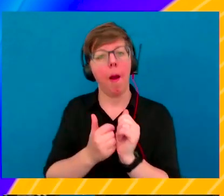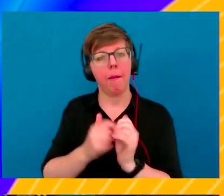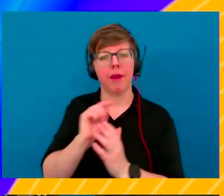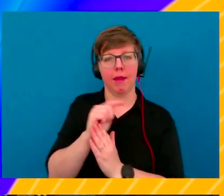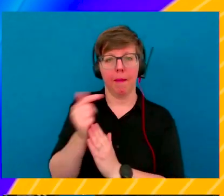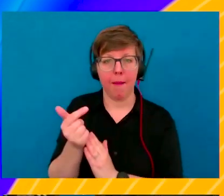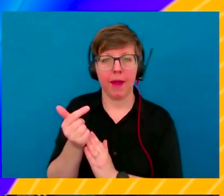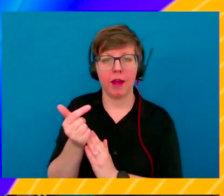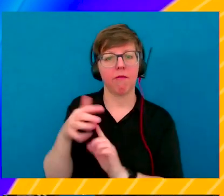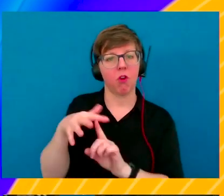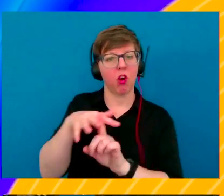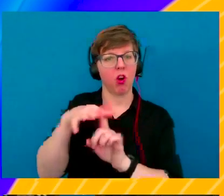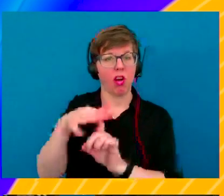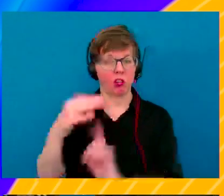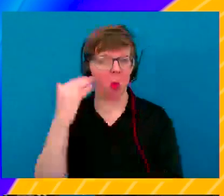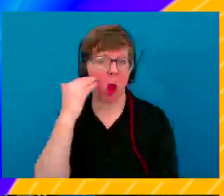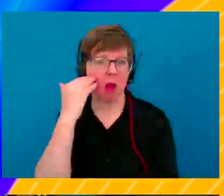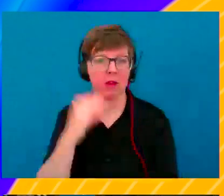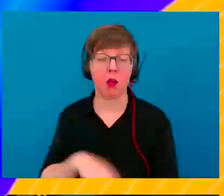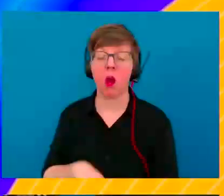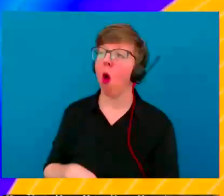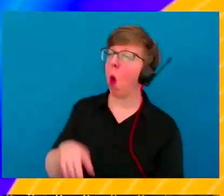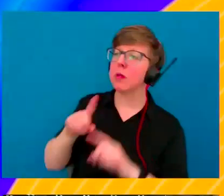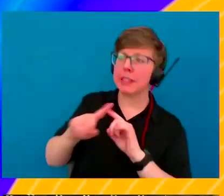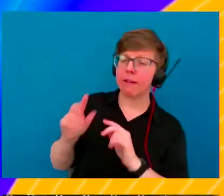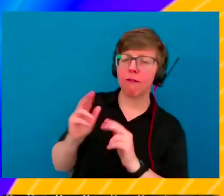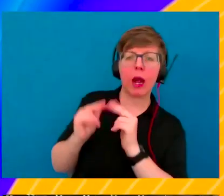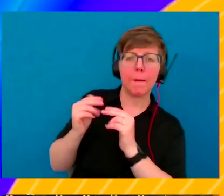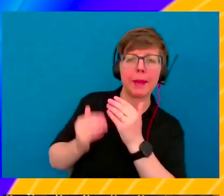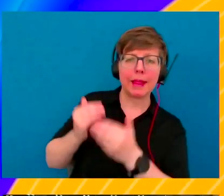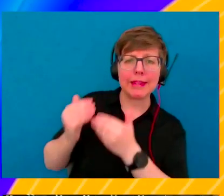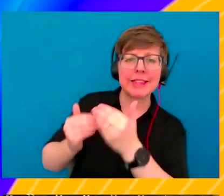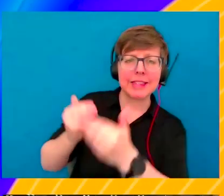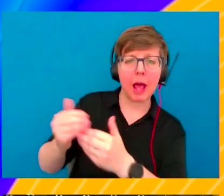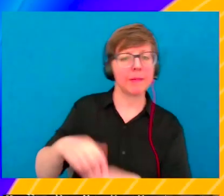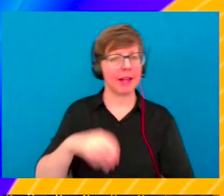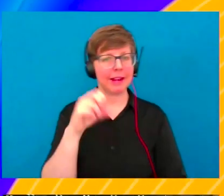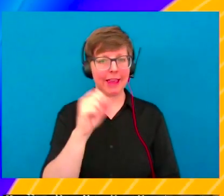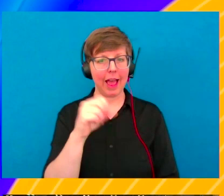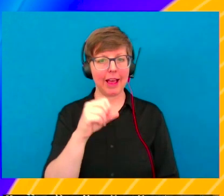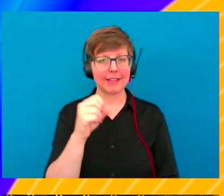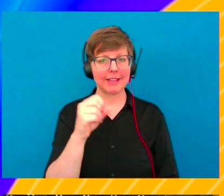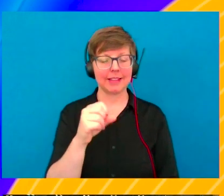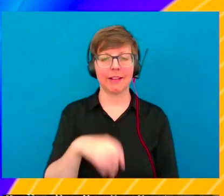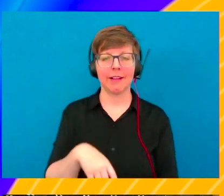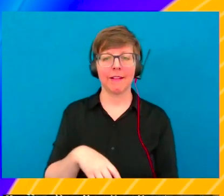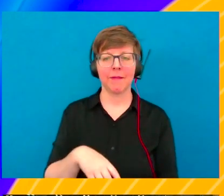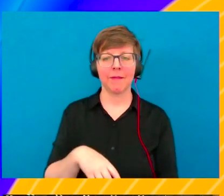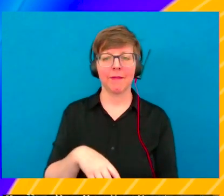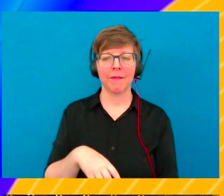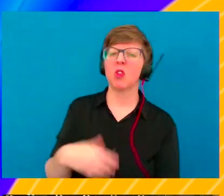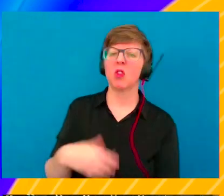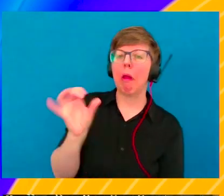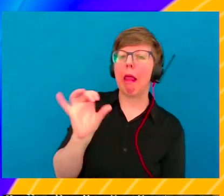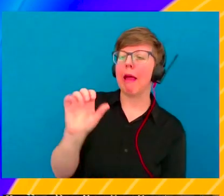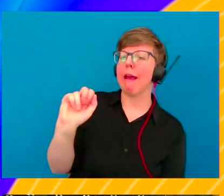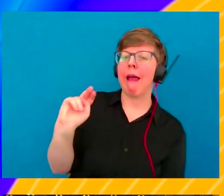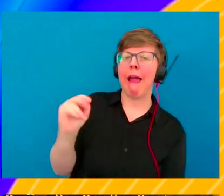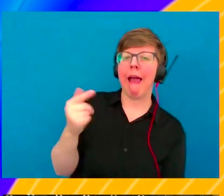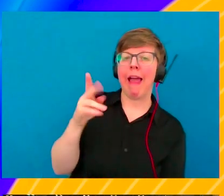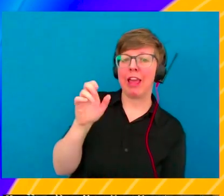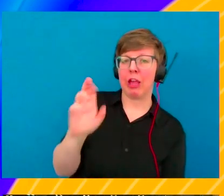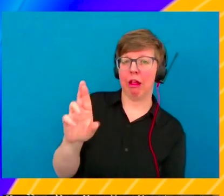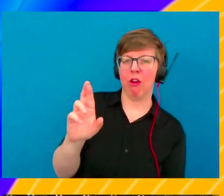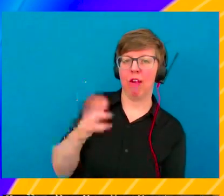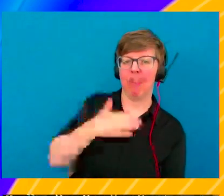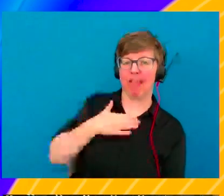are different build steps if you're building a Vue. Like Angular, for example, which is my area in particular, has an entire CLI